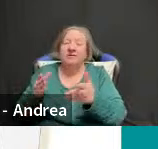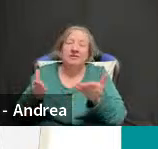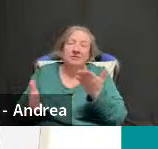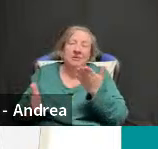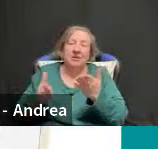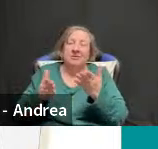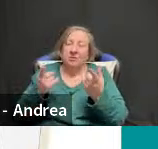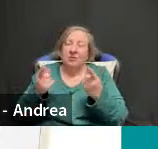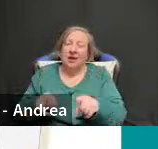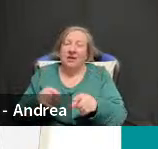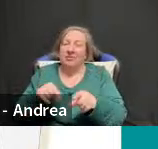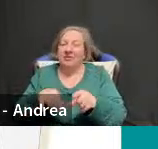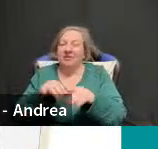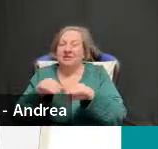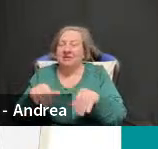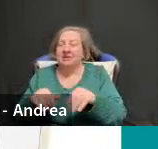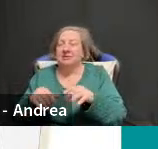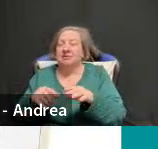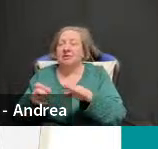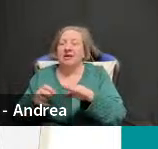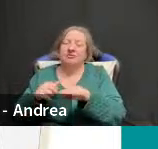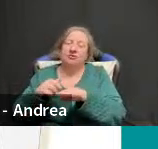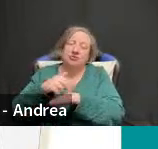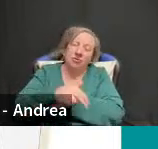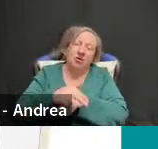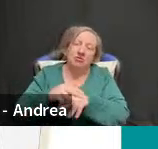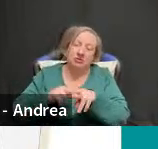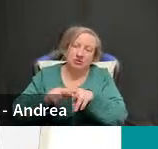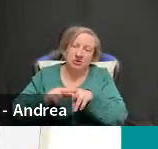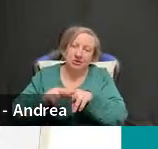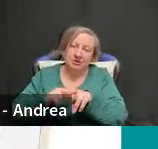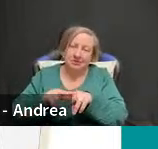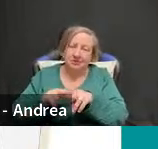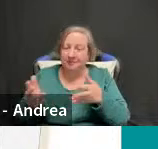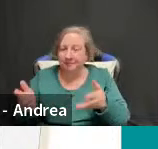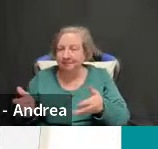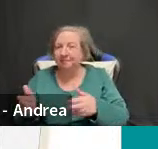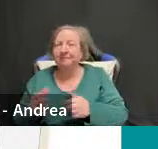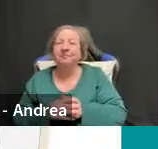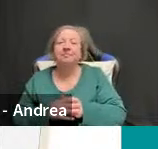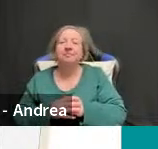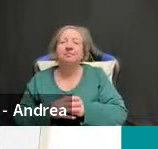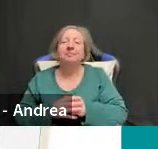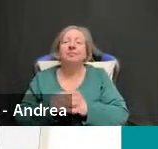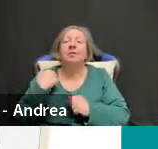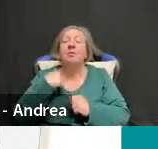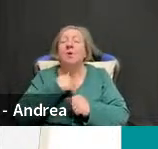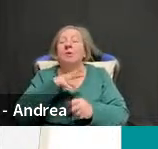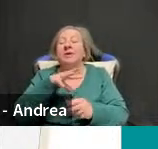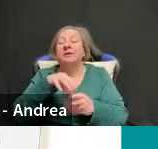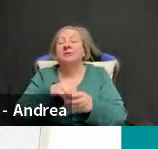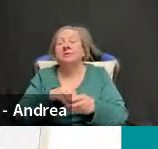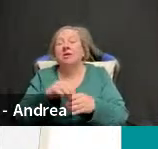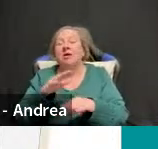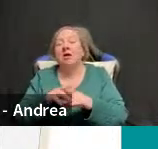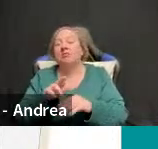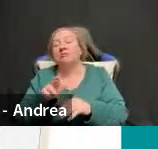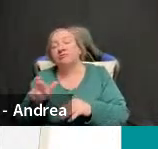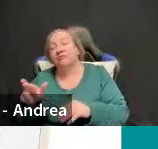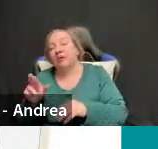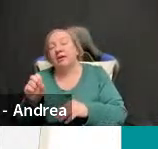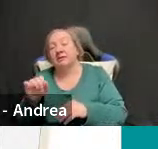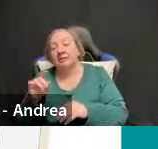system, you're going to have to cross the tracks. And what we've ghosted in here on the right-hand side is